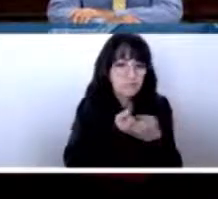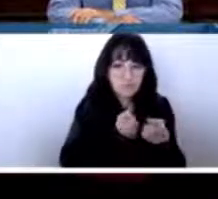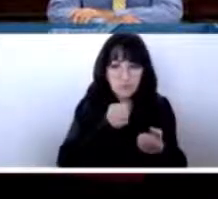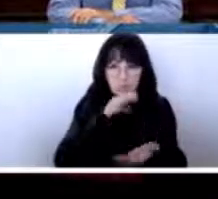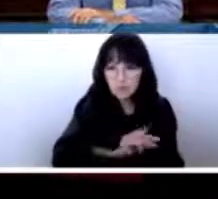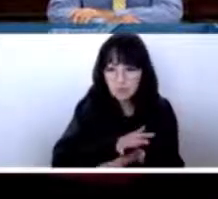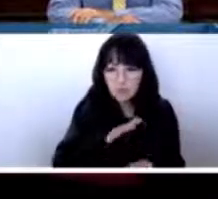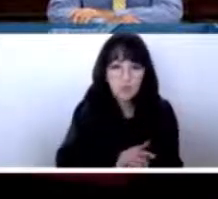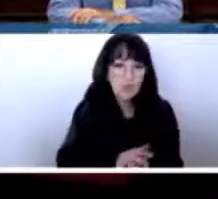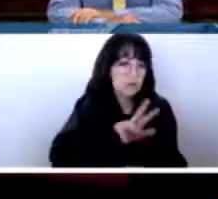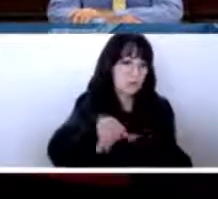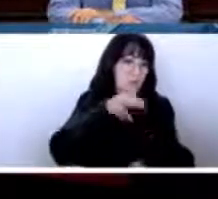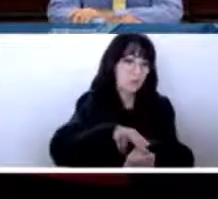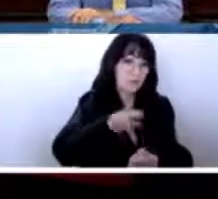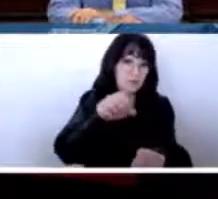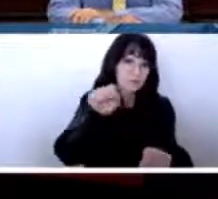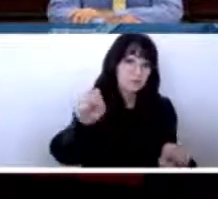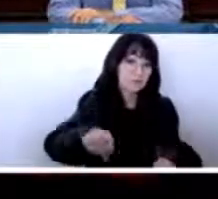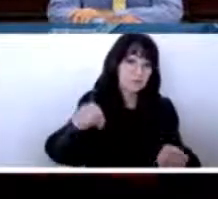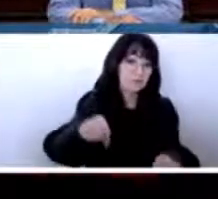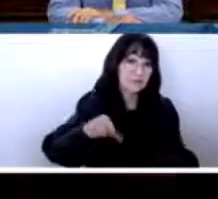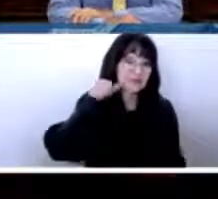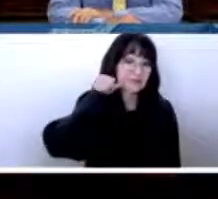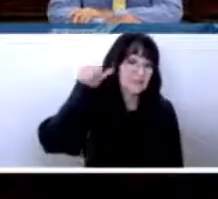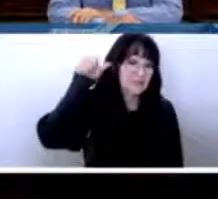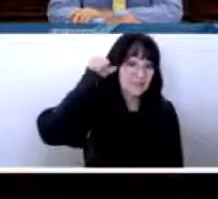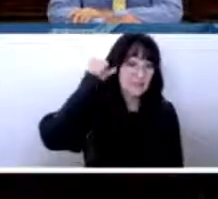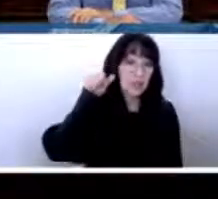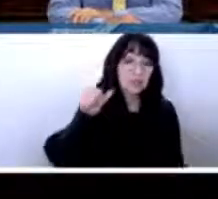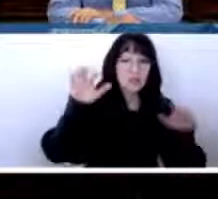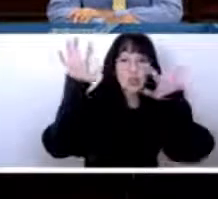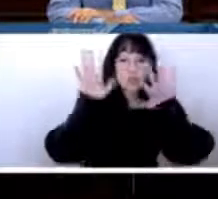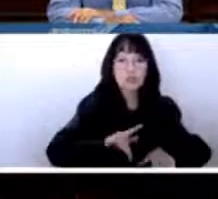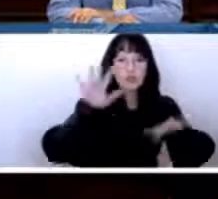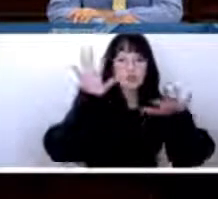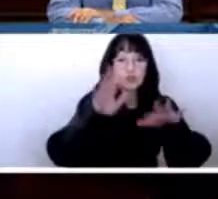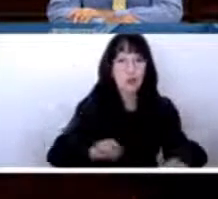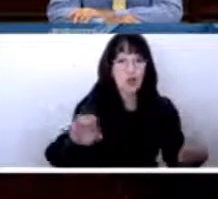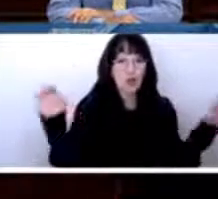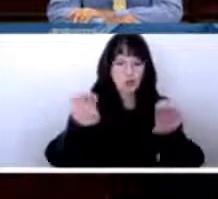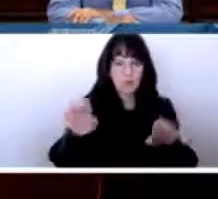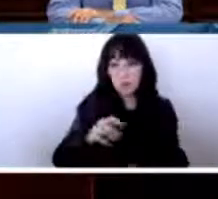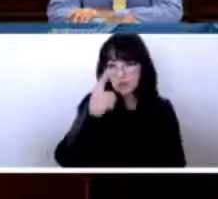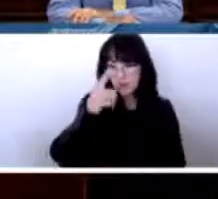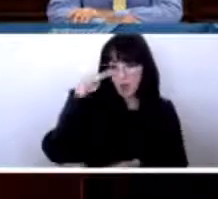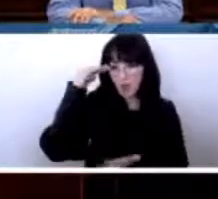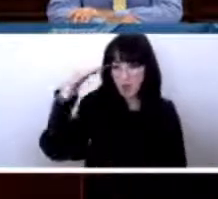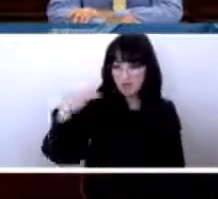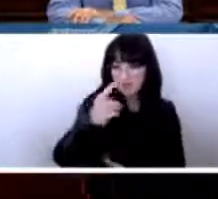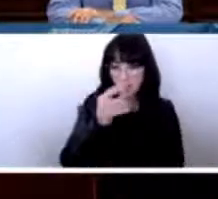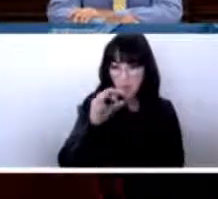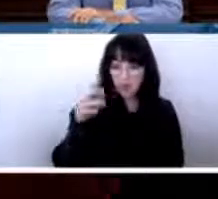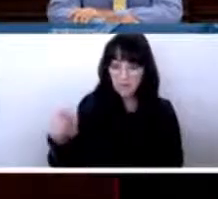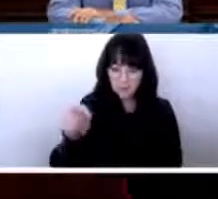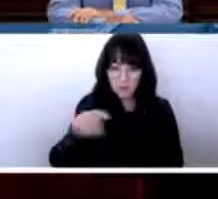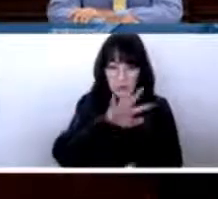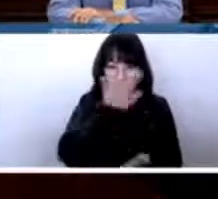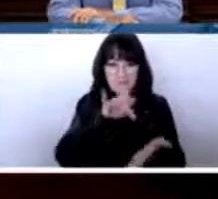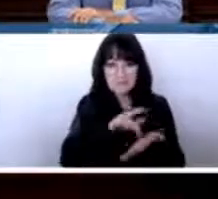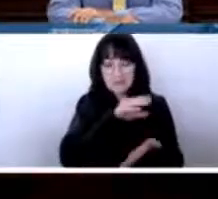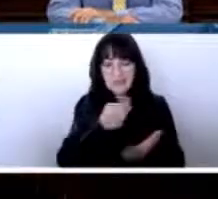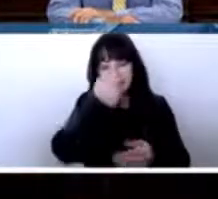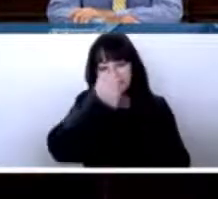snow emergency. You're right. We didn't have many snowballs up here in Wilmington, but we had a foot of snow, I'm told, in central Delaware and lower Delaware,